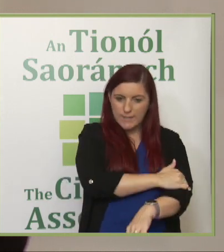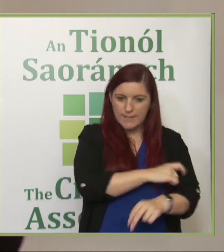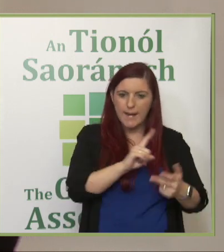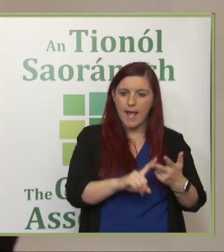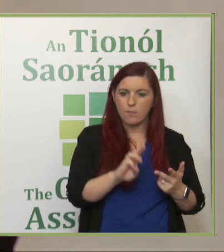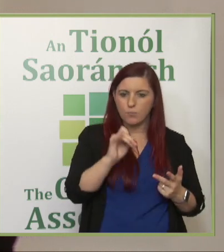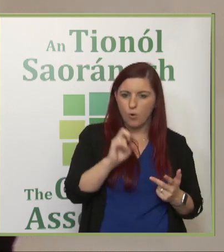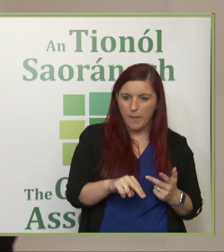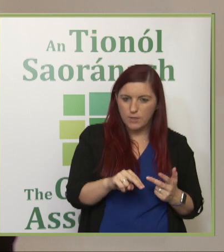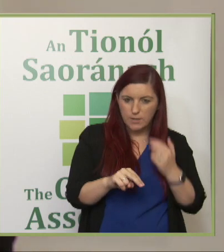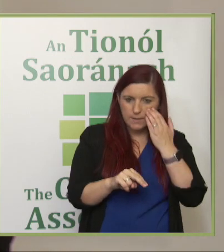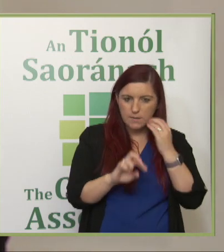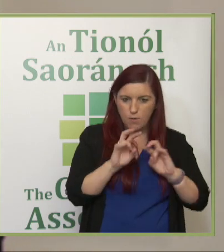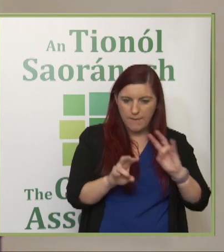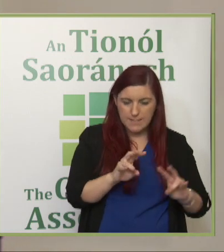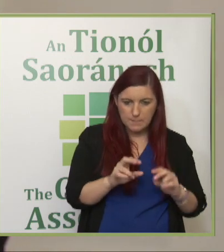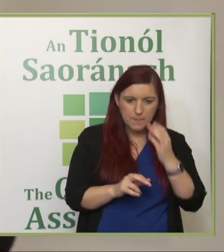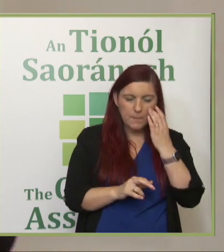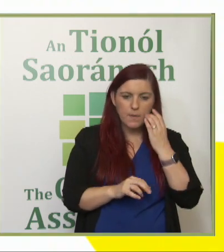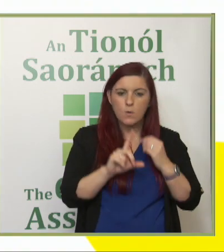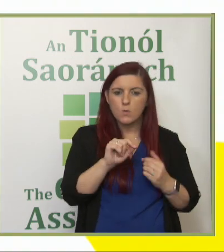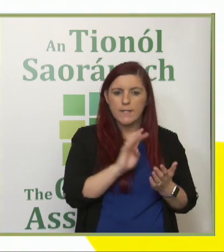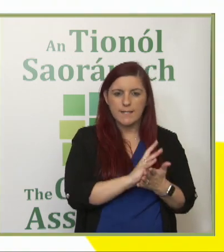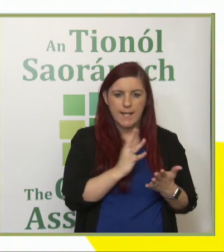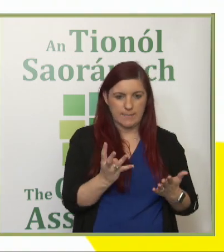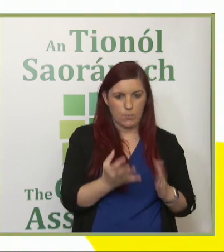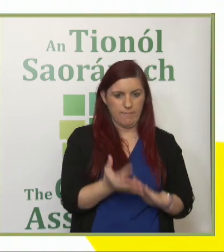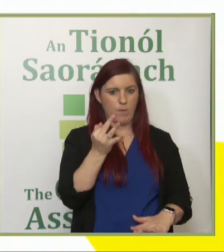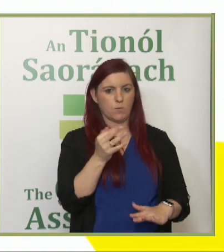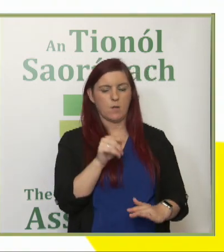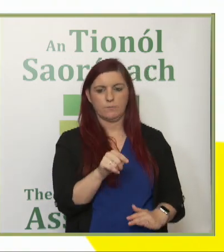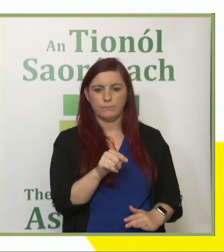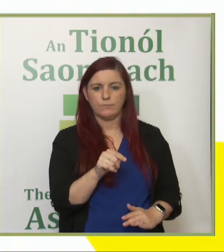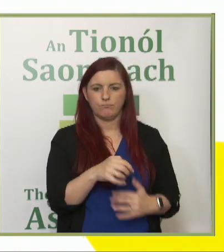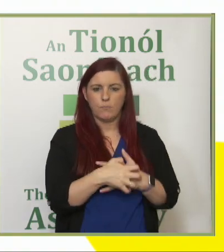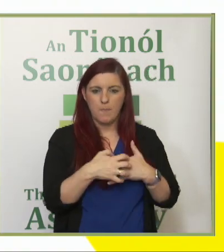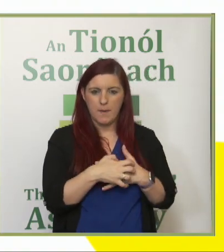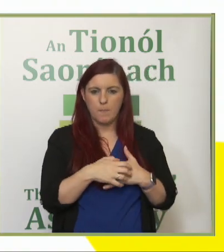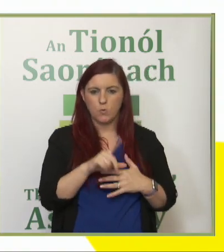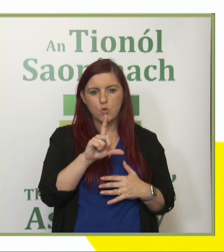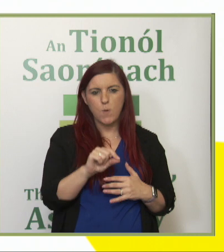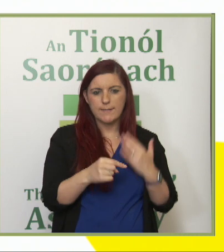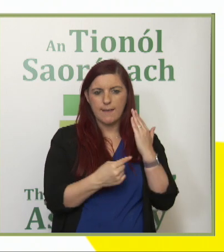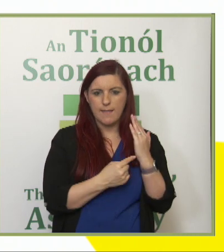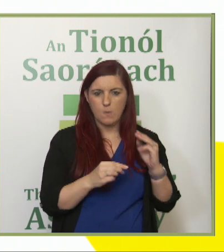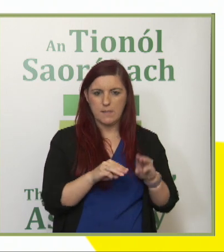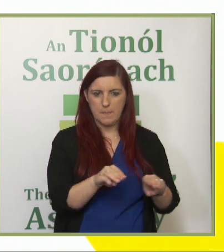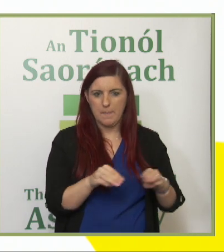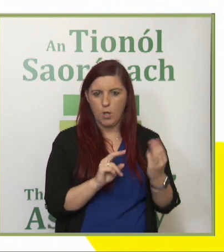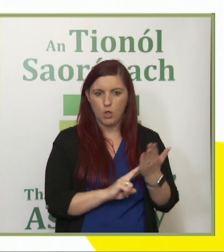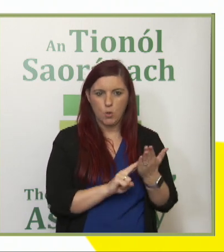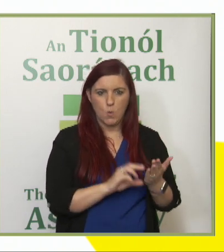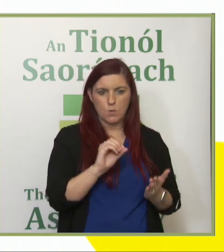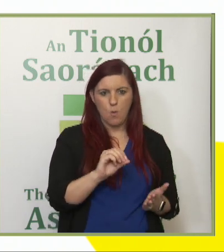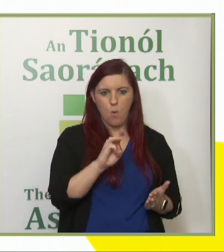this estimate. So in 2019, we found that almost 20,000 people used